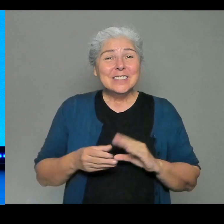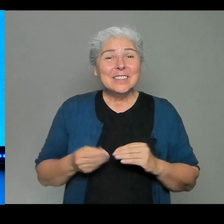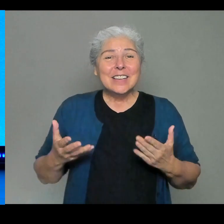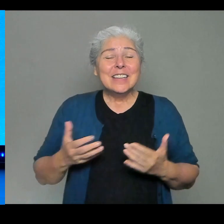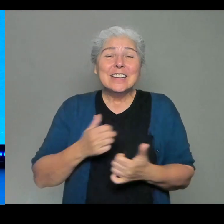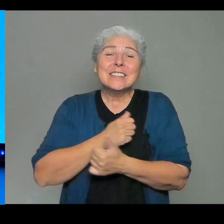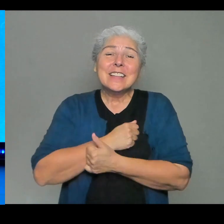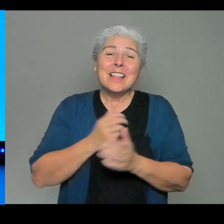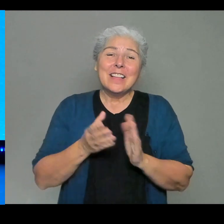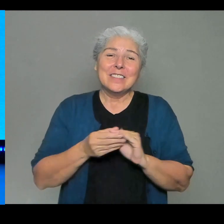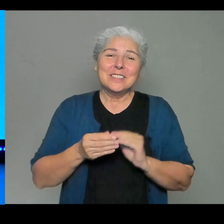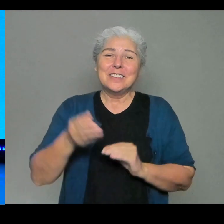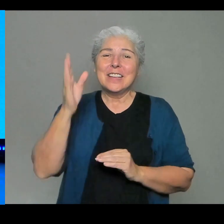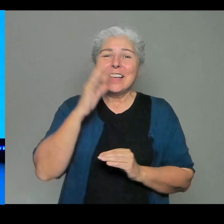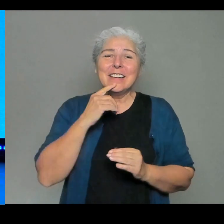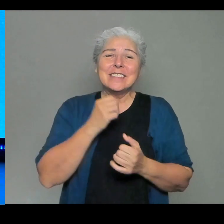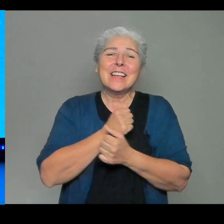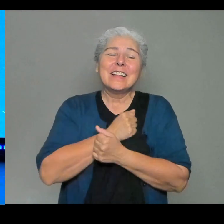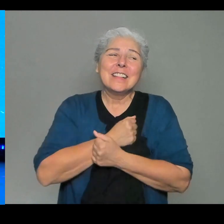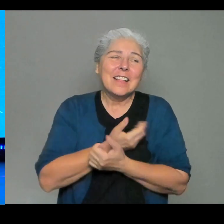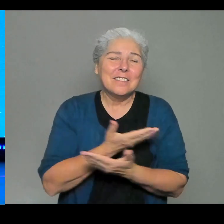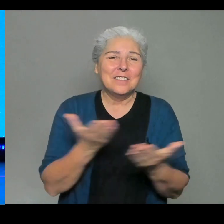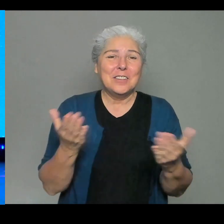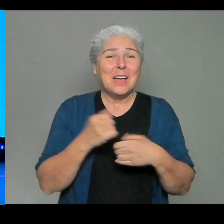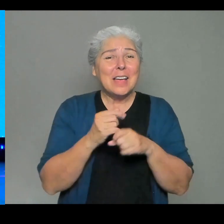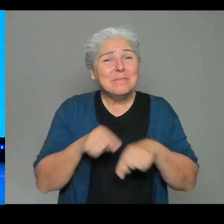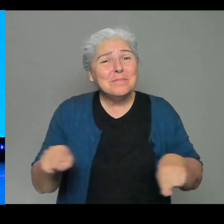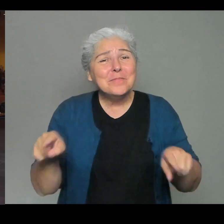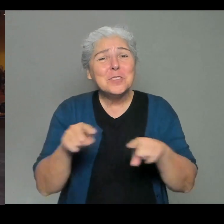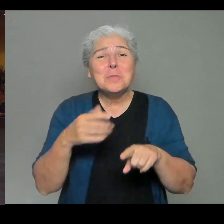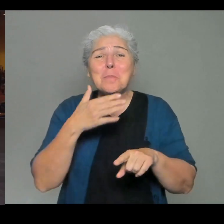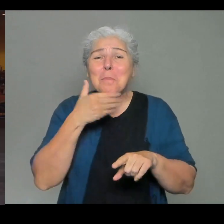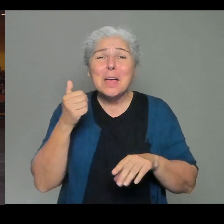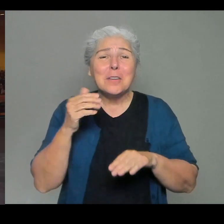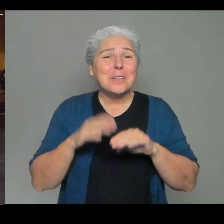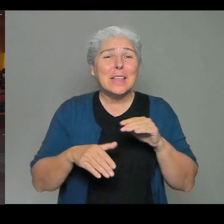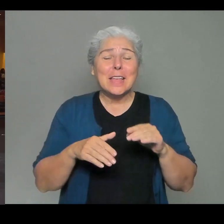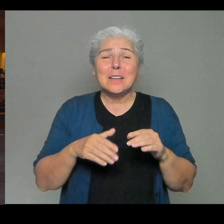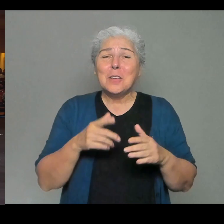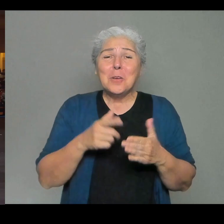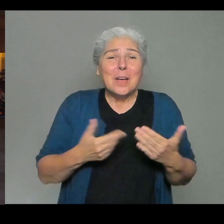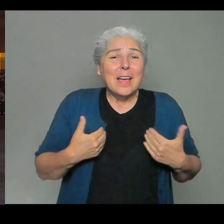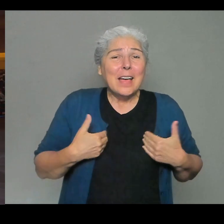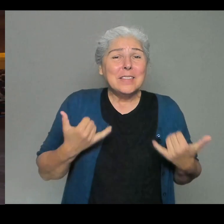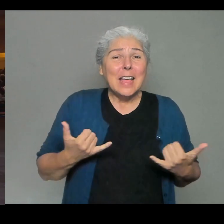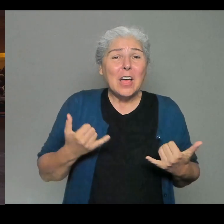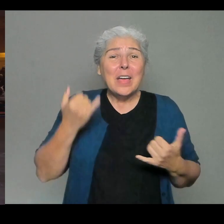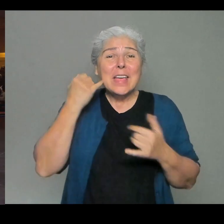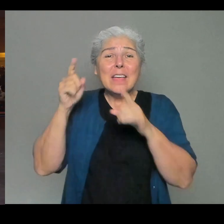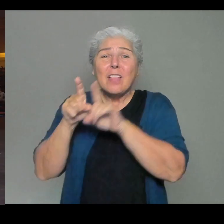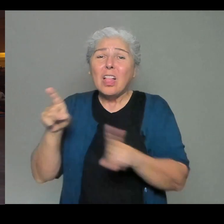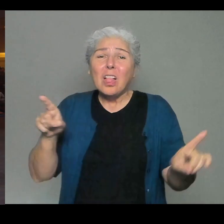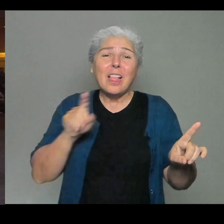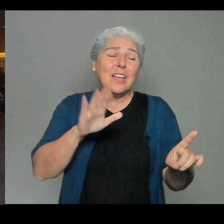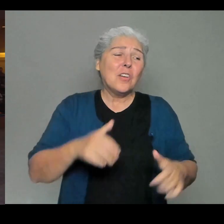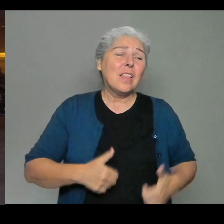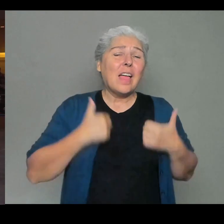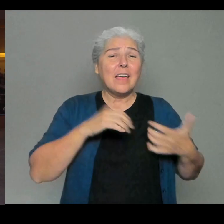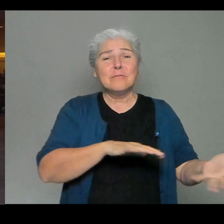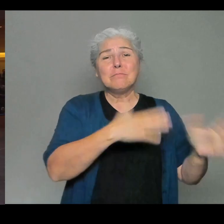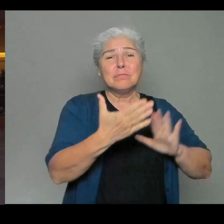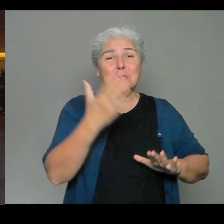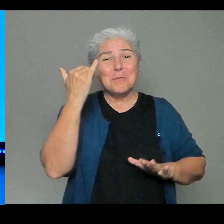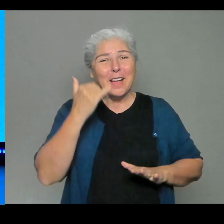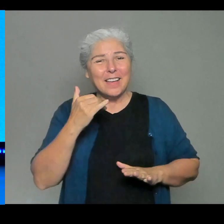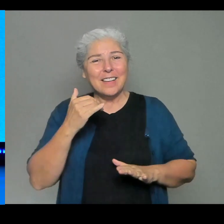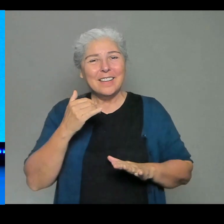This is a love story of God saying, I love you. I made you for something way better than what you have. And if you stray from me, your life is never going to work